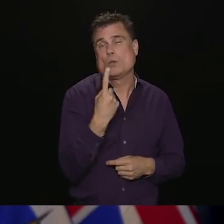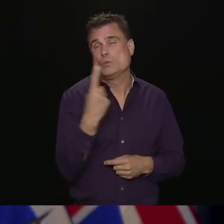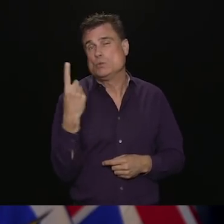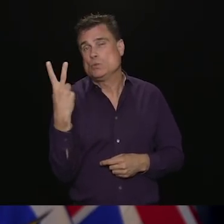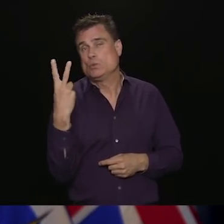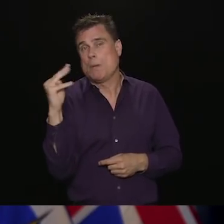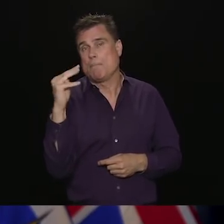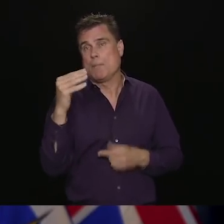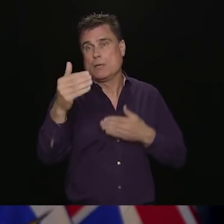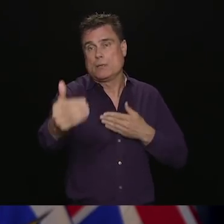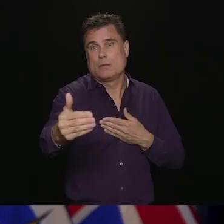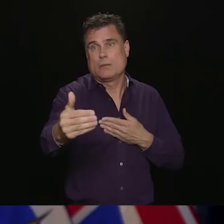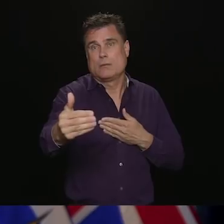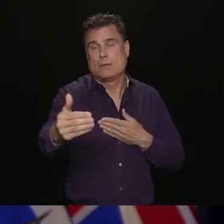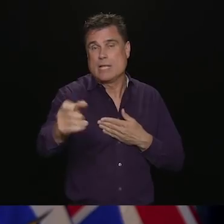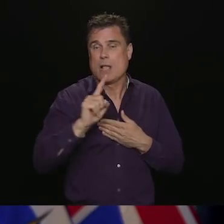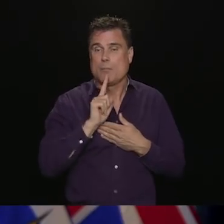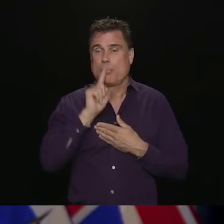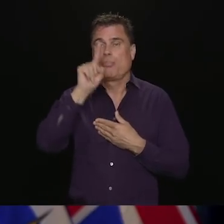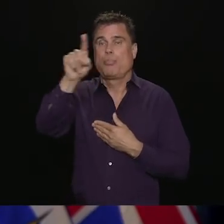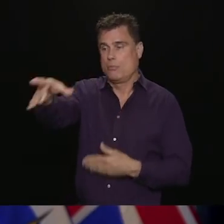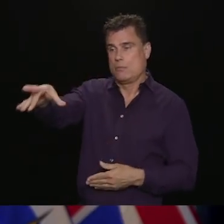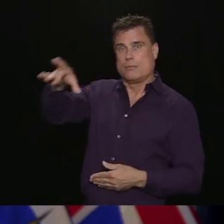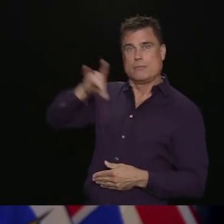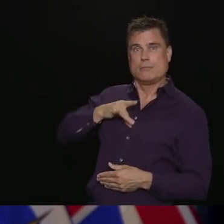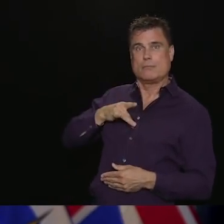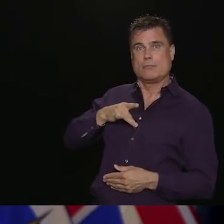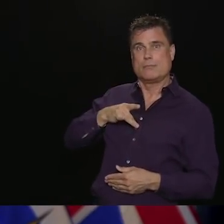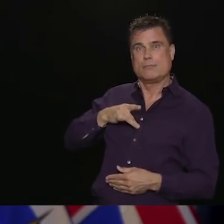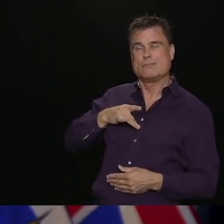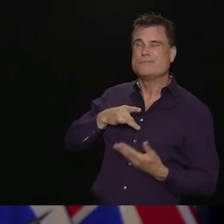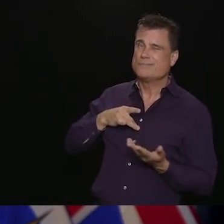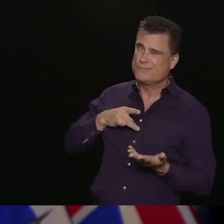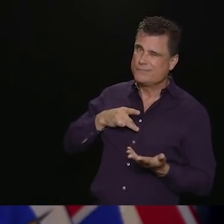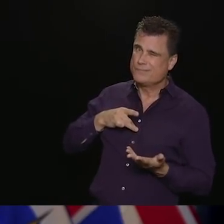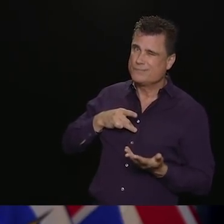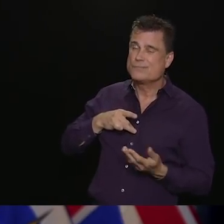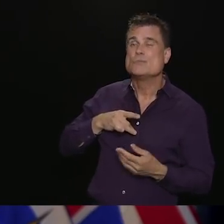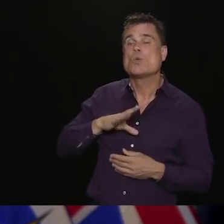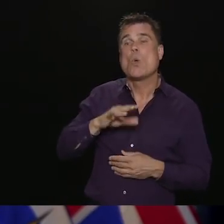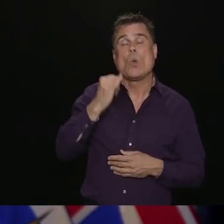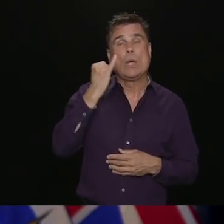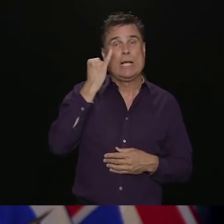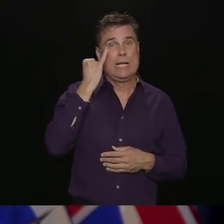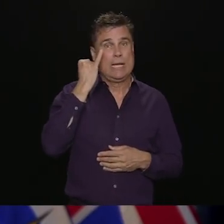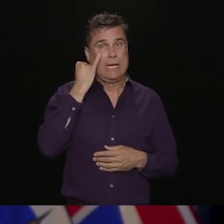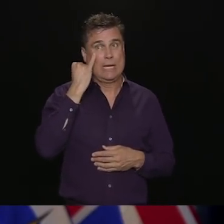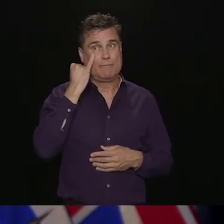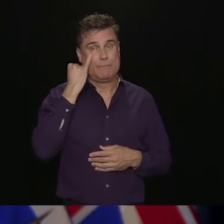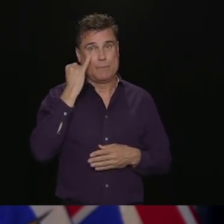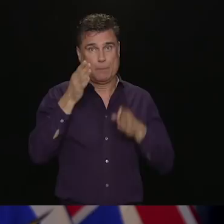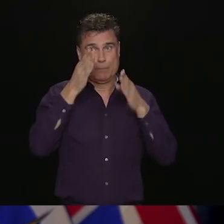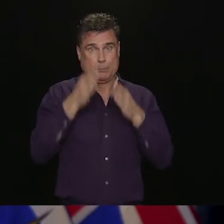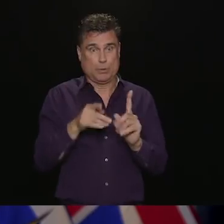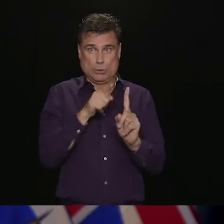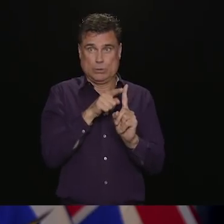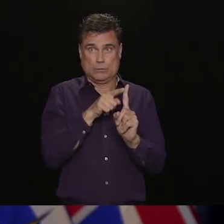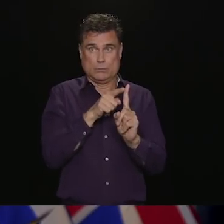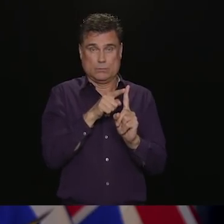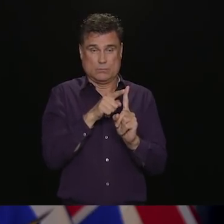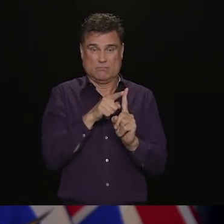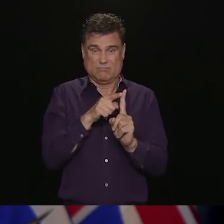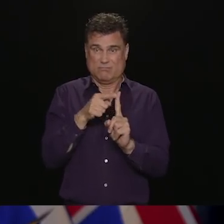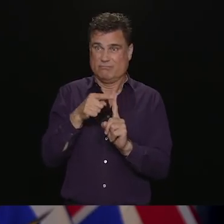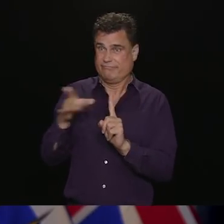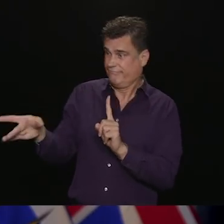there's very limited things we can do once somebody has been exposed, there's no treatment, there's no vaccine, we tend to be more